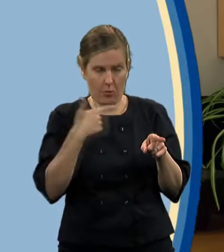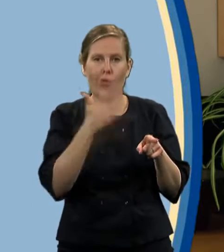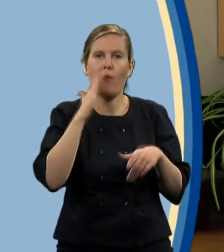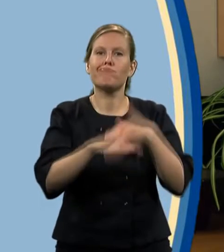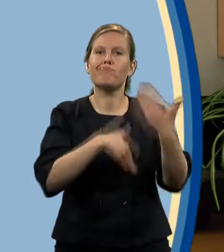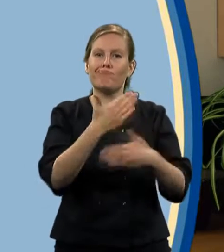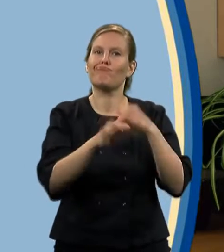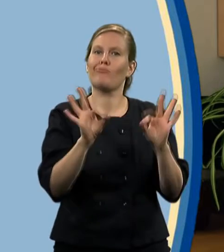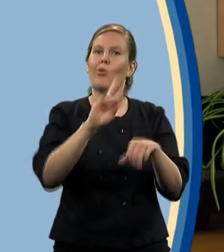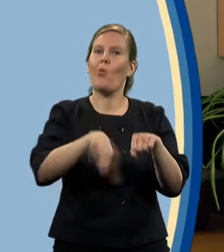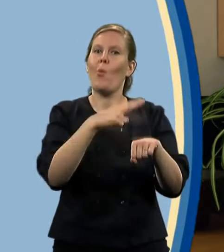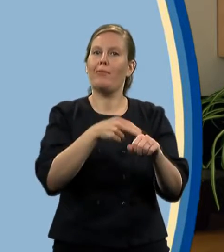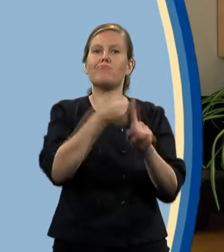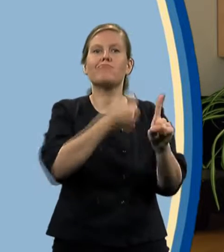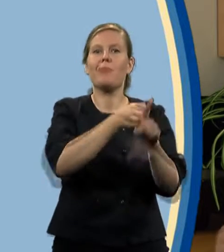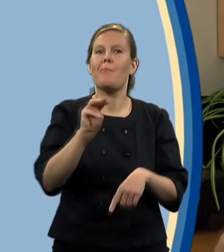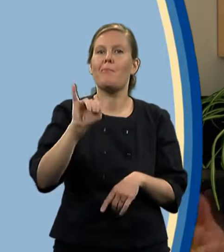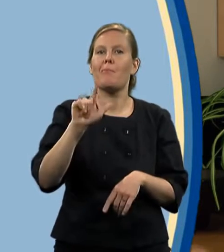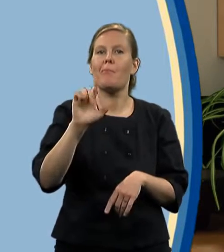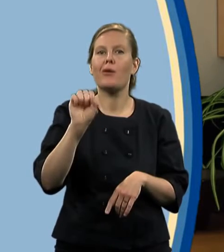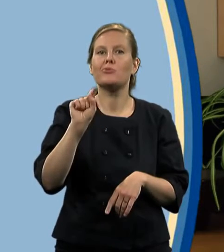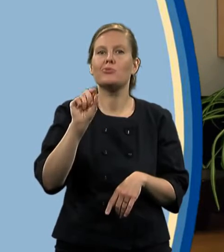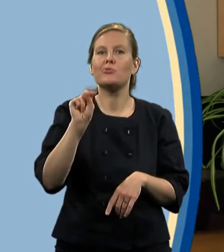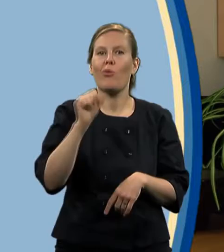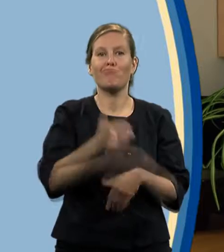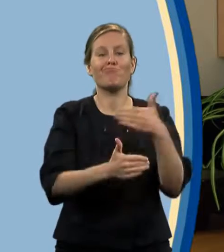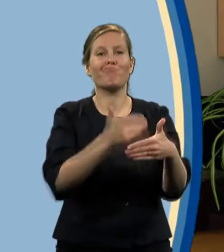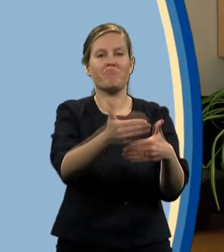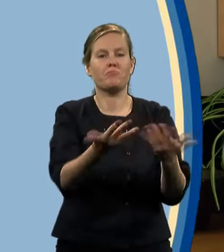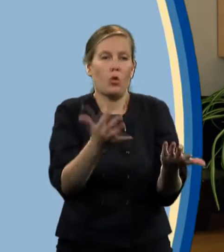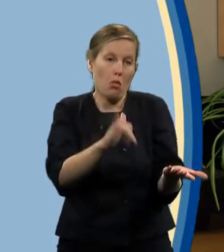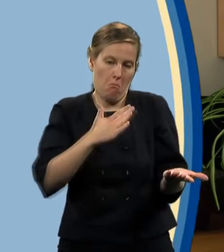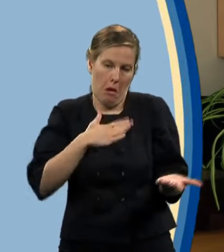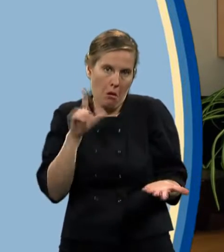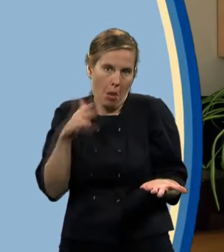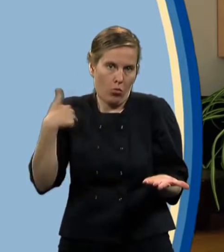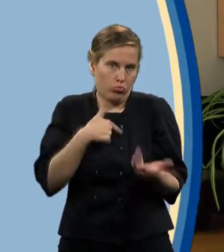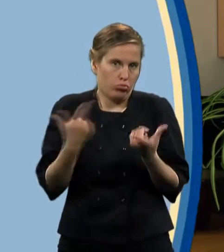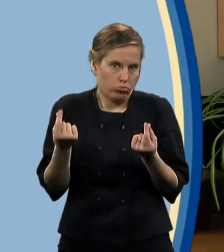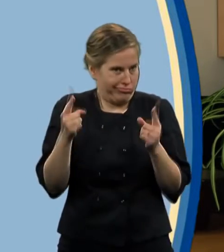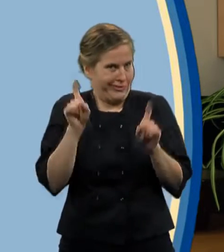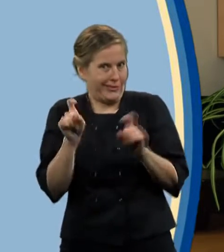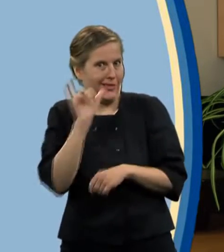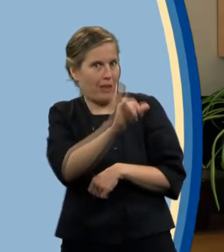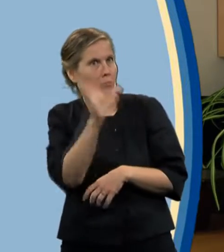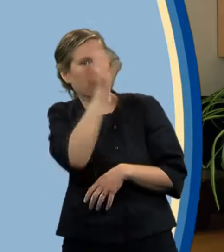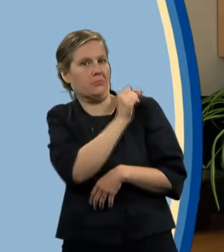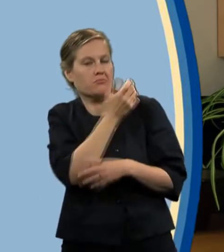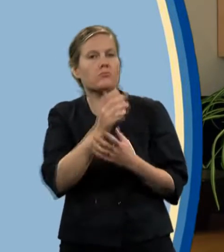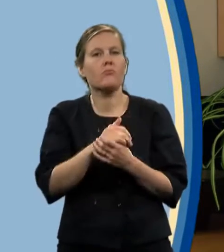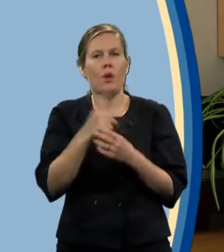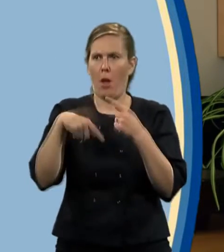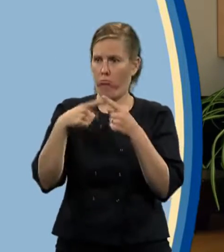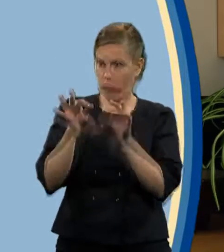required for a child to reach normal maturational milestones. So in my laboratory, we tested that first assumption, a